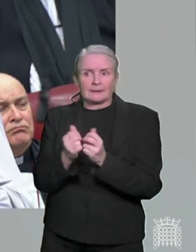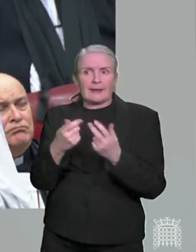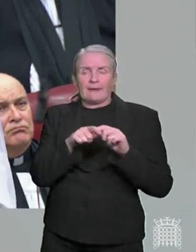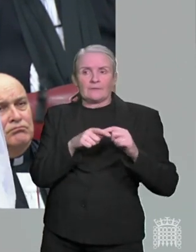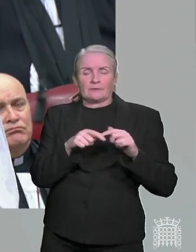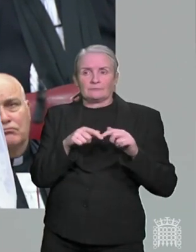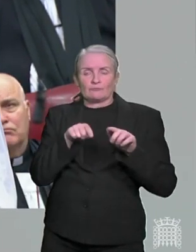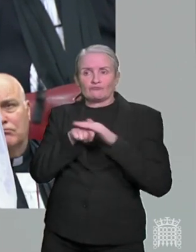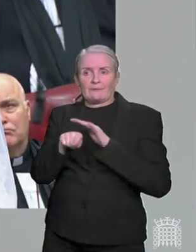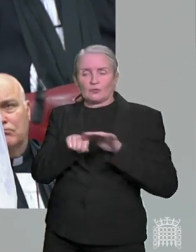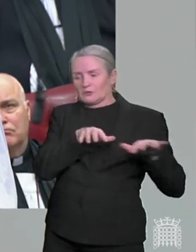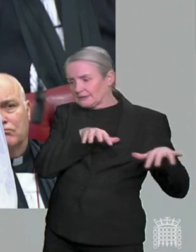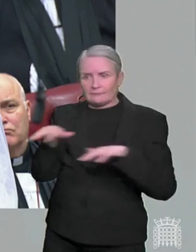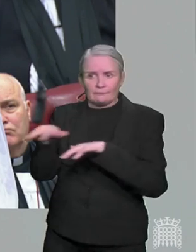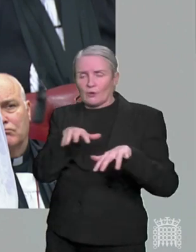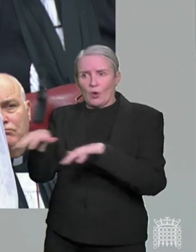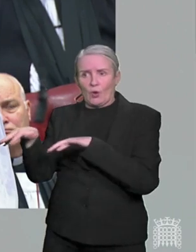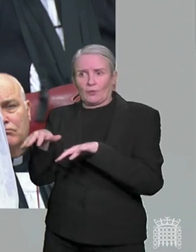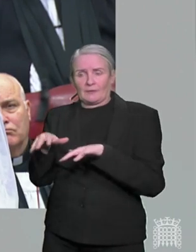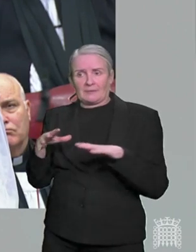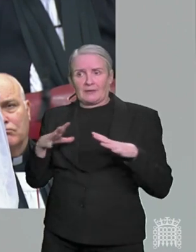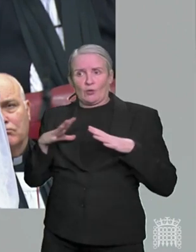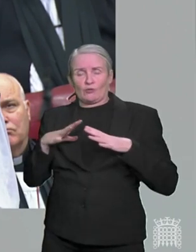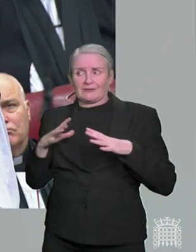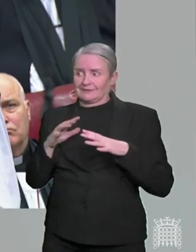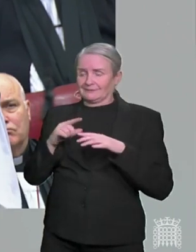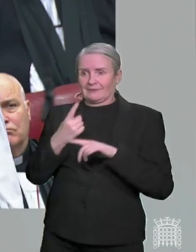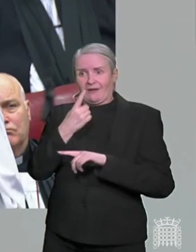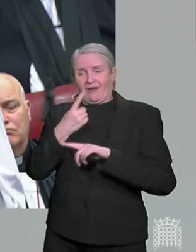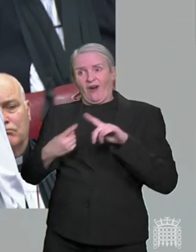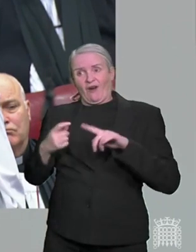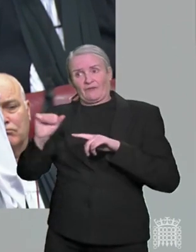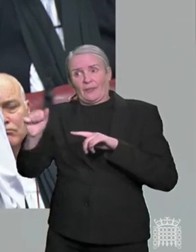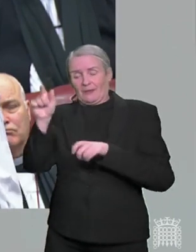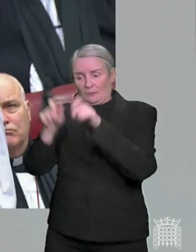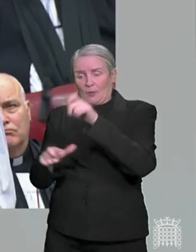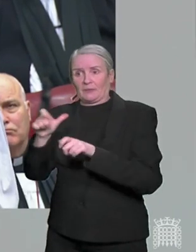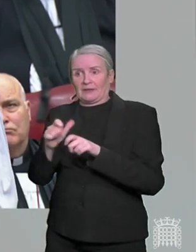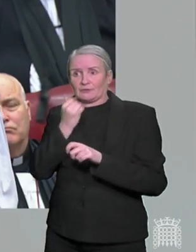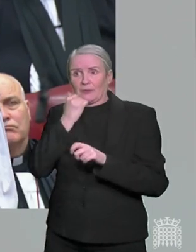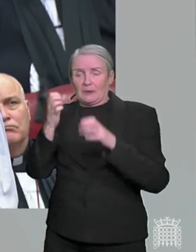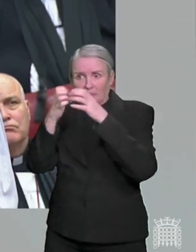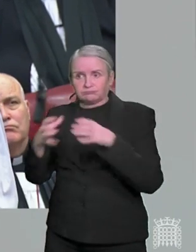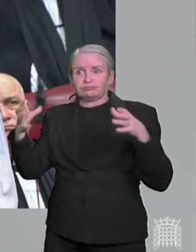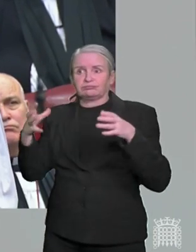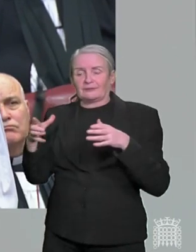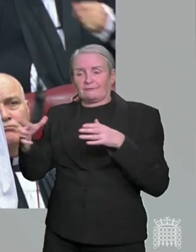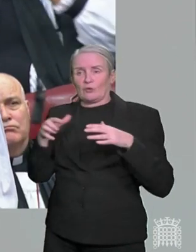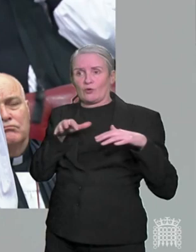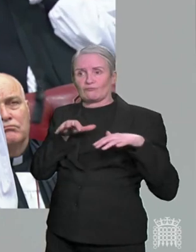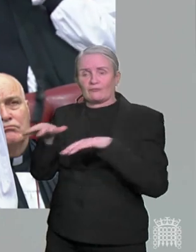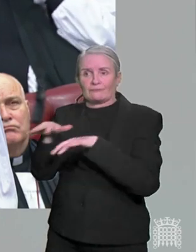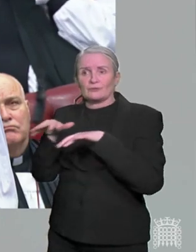them, and they've taken something like half their population refugees, would be a very